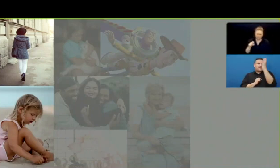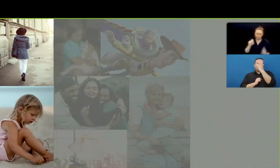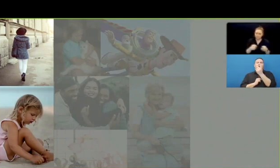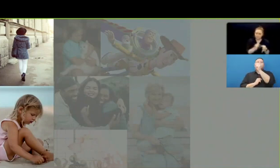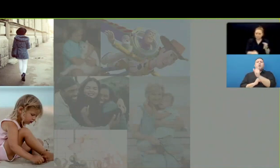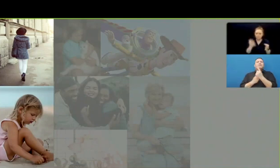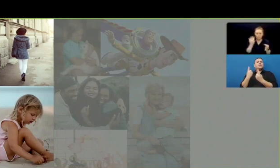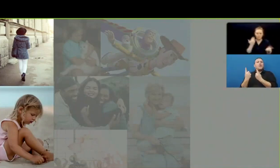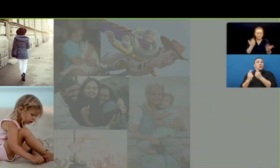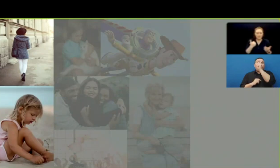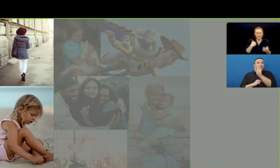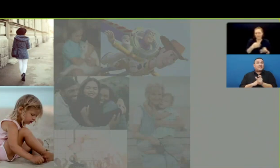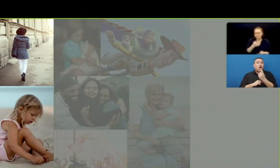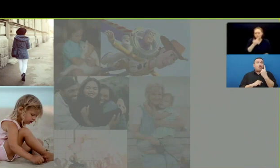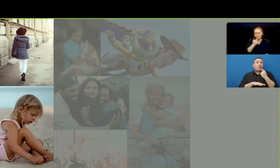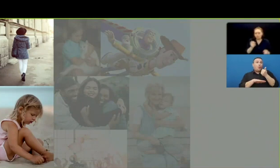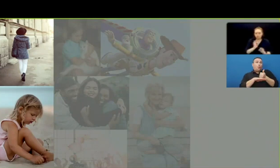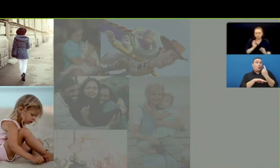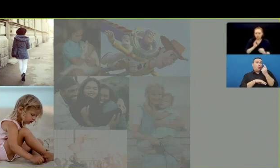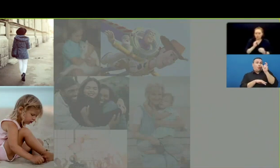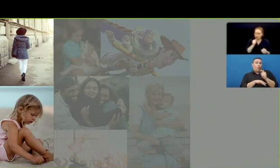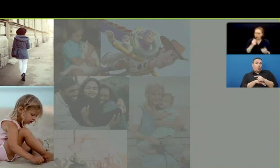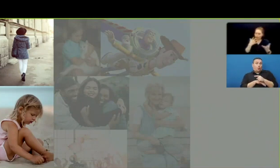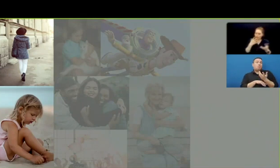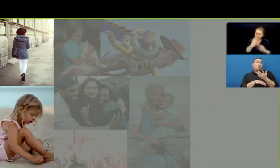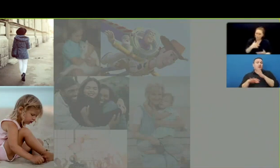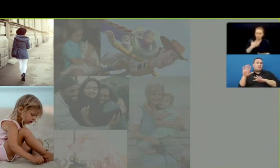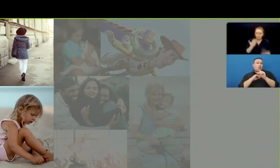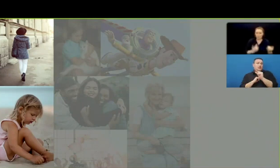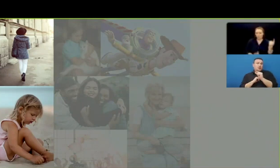For example, events involving a single character.